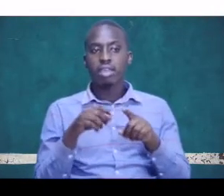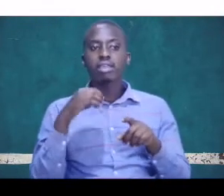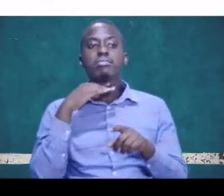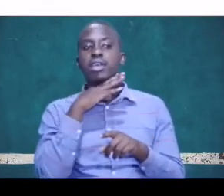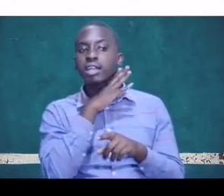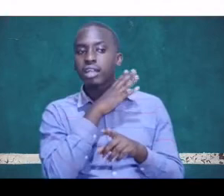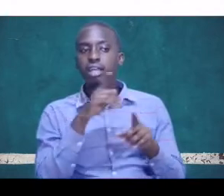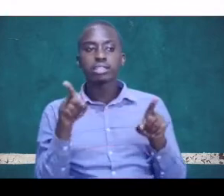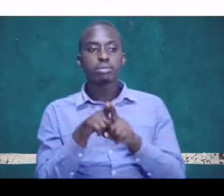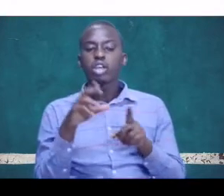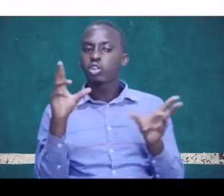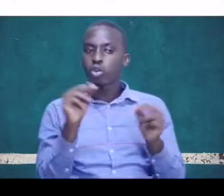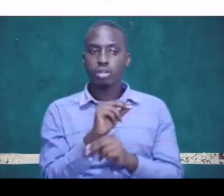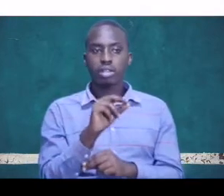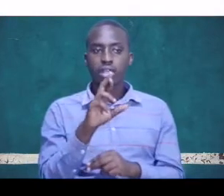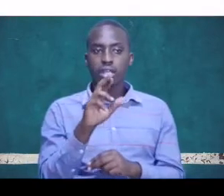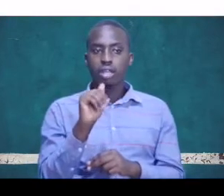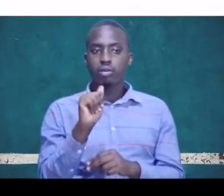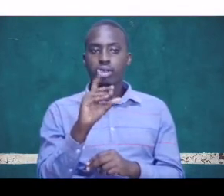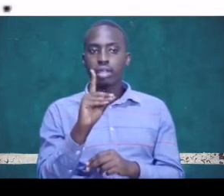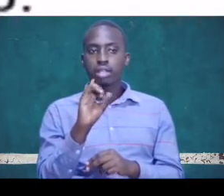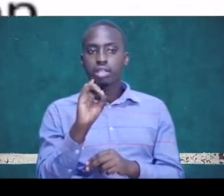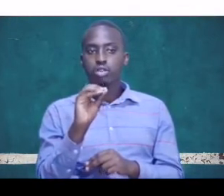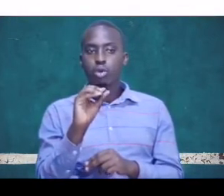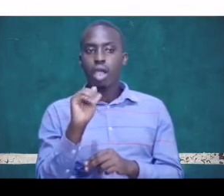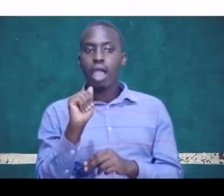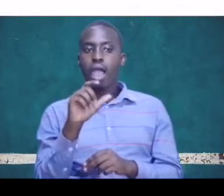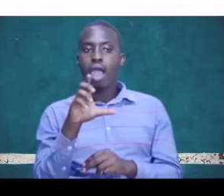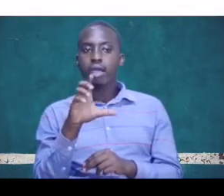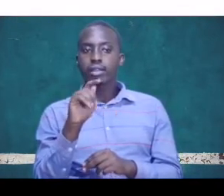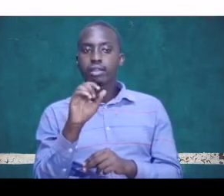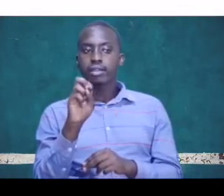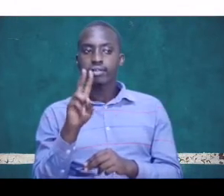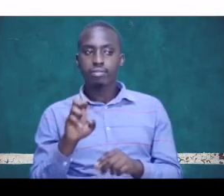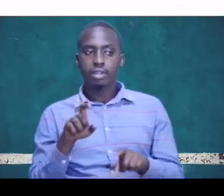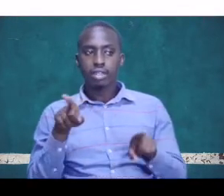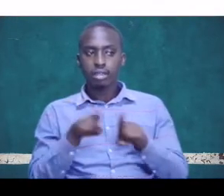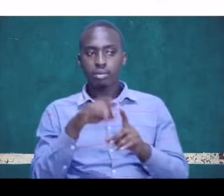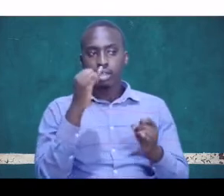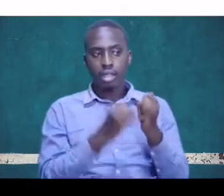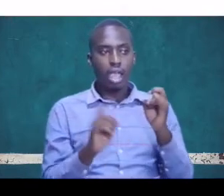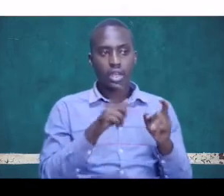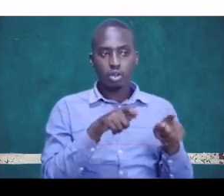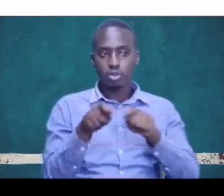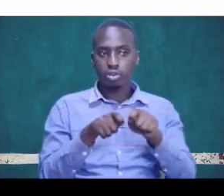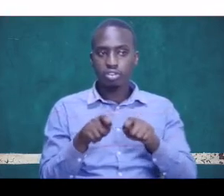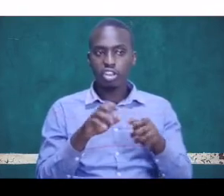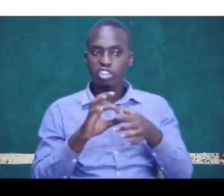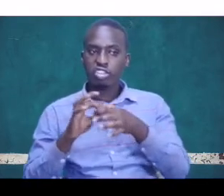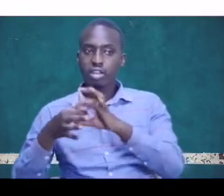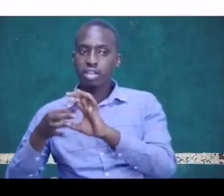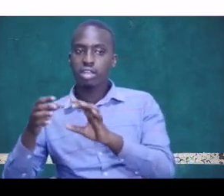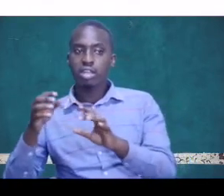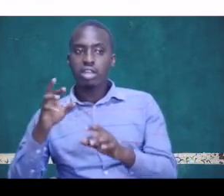not radioactive. That is good. And then the last one is uncontrolled chain reaction cannot